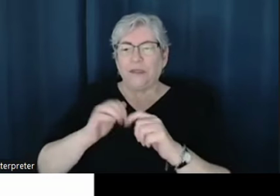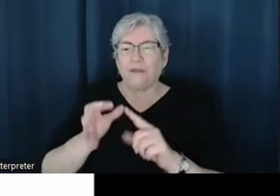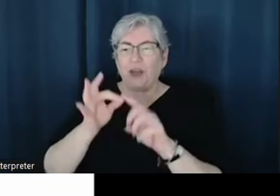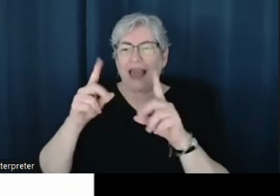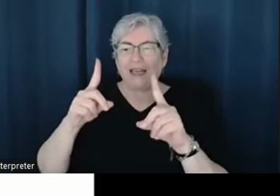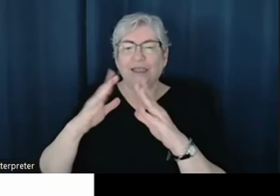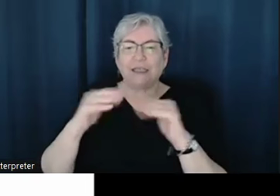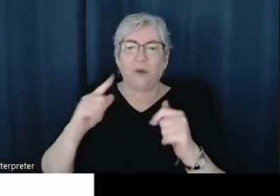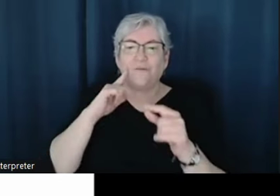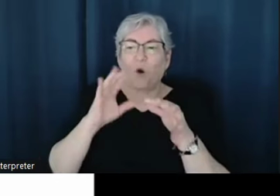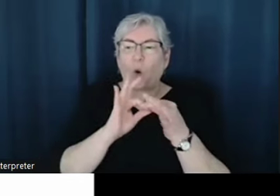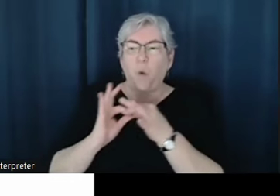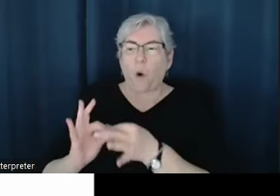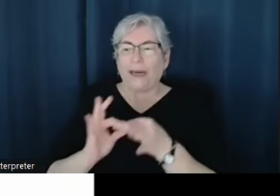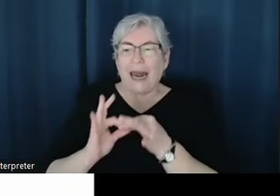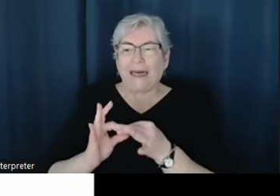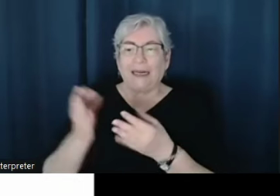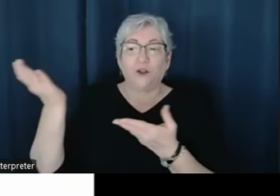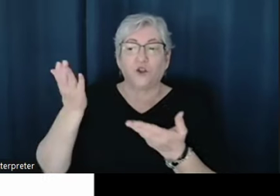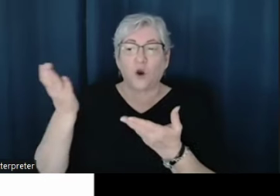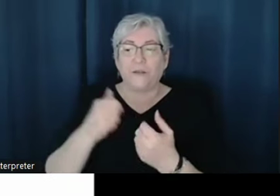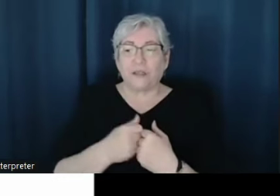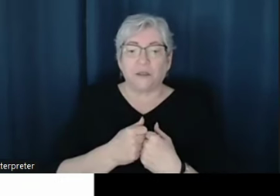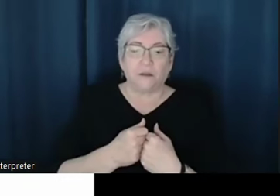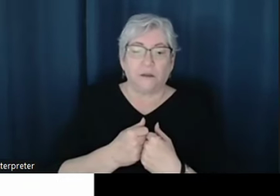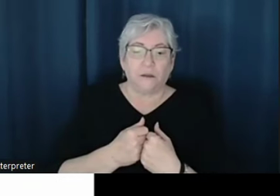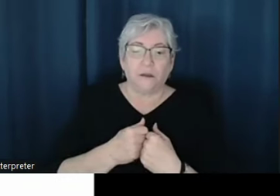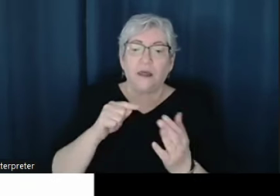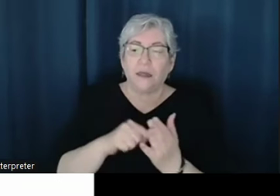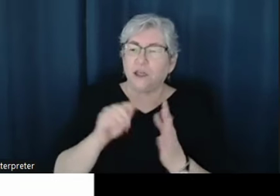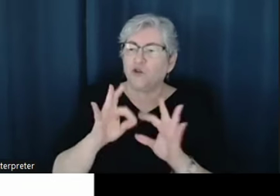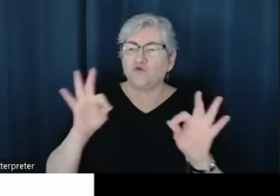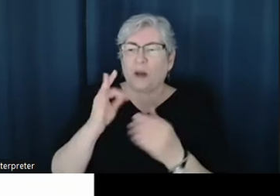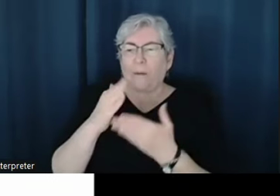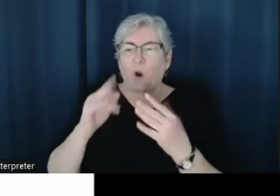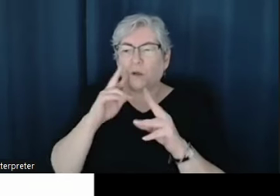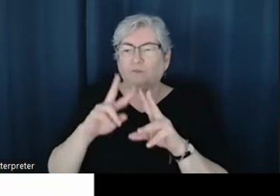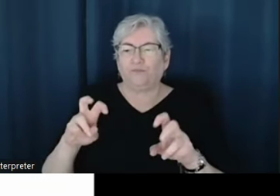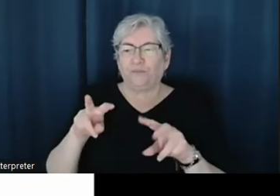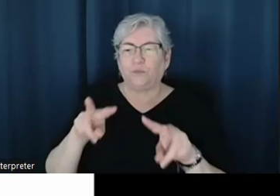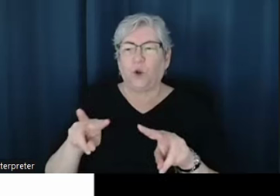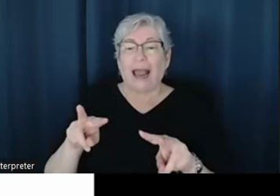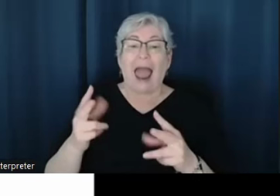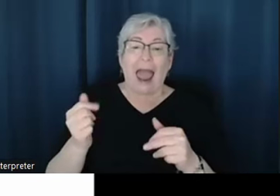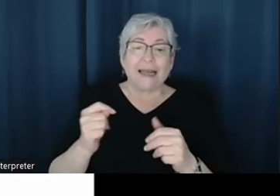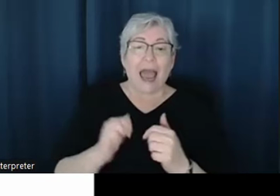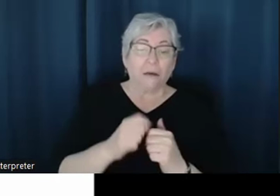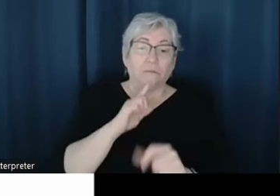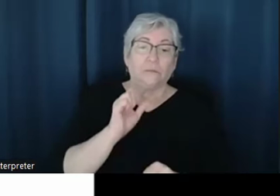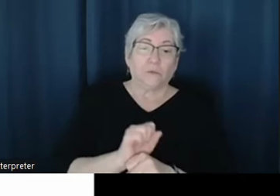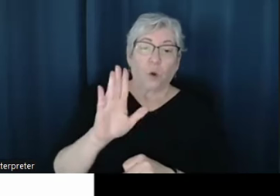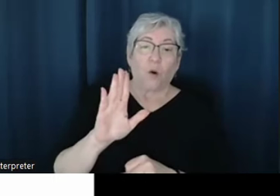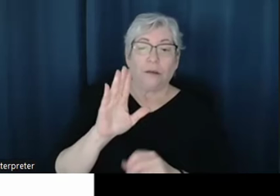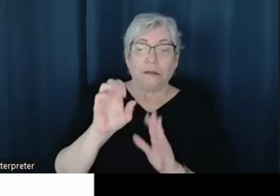and coordinating services. So this is a critical piece to look at how, in fact, your state's